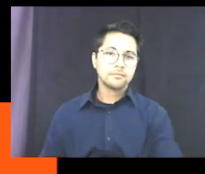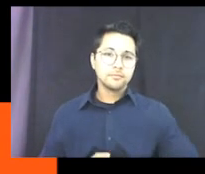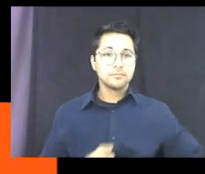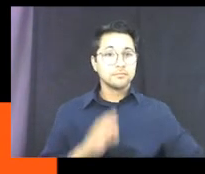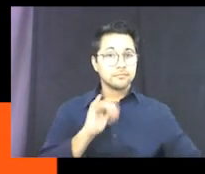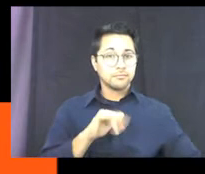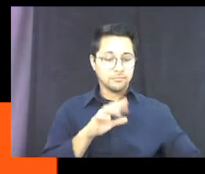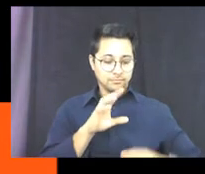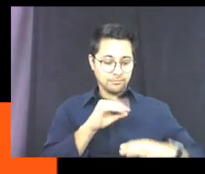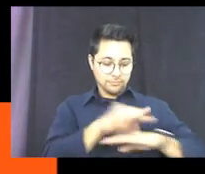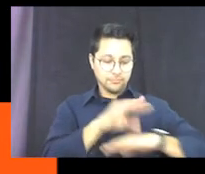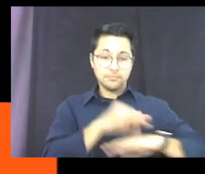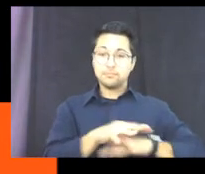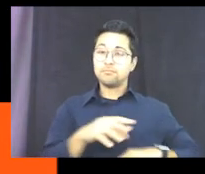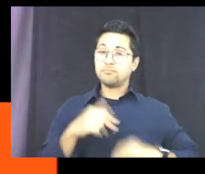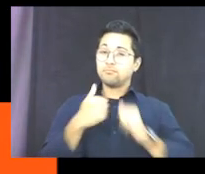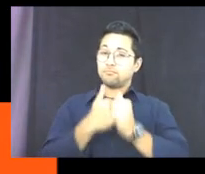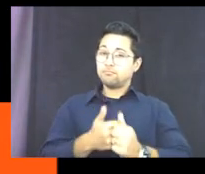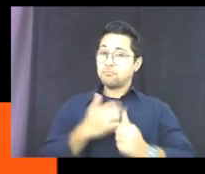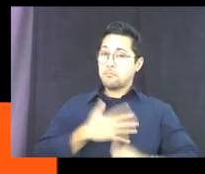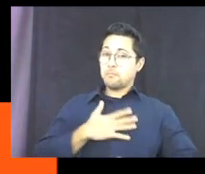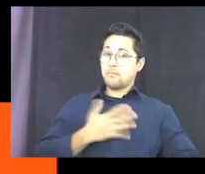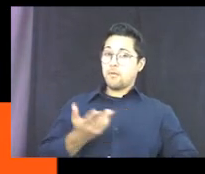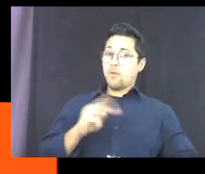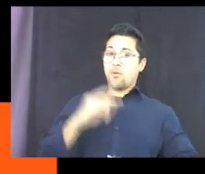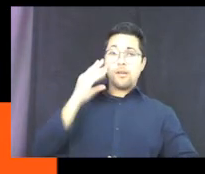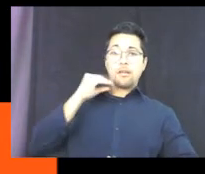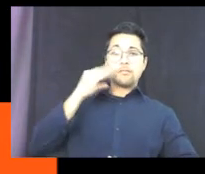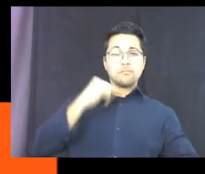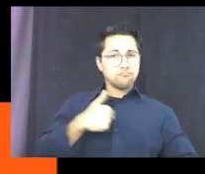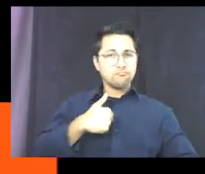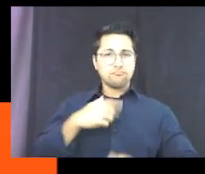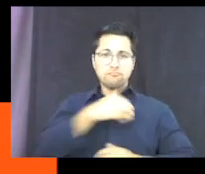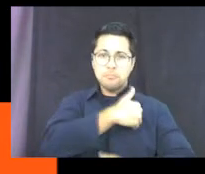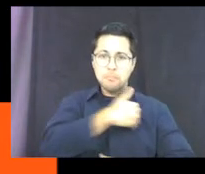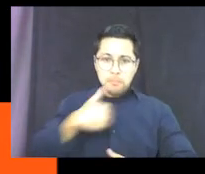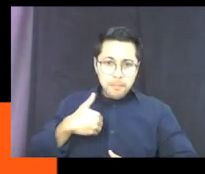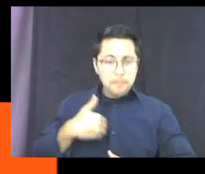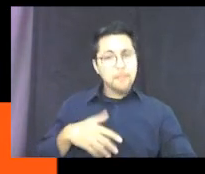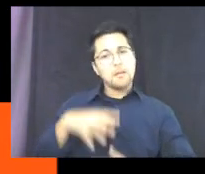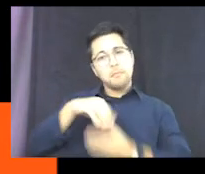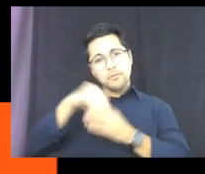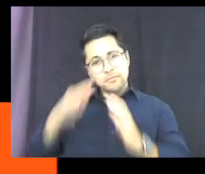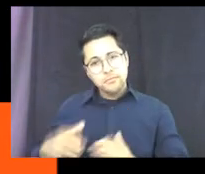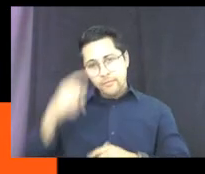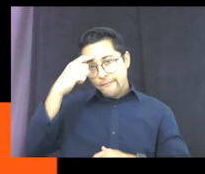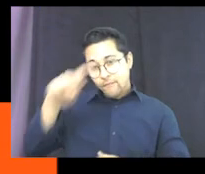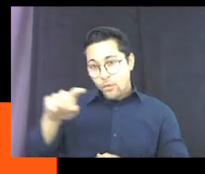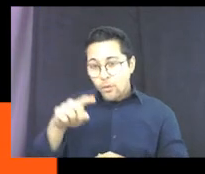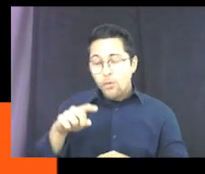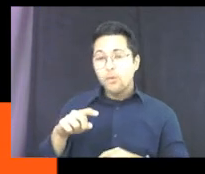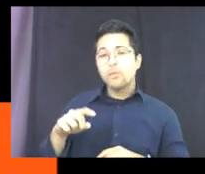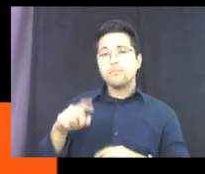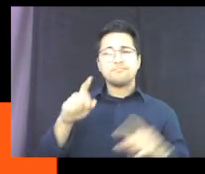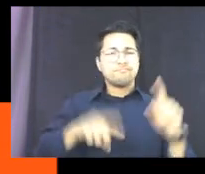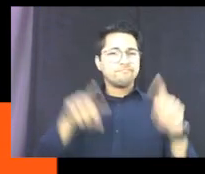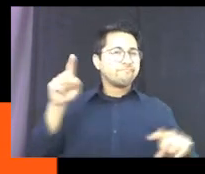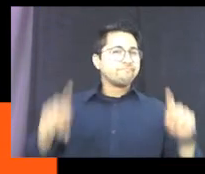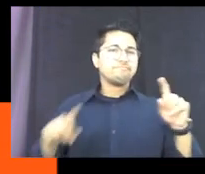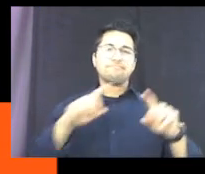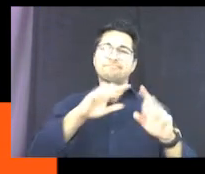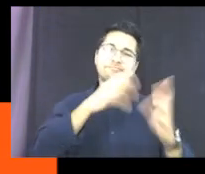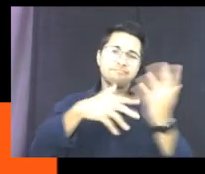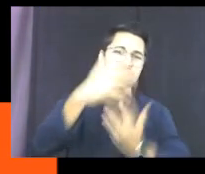This advice is based on my own experiences as a member and participant of various